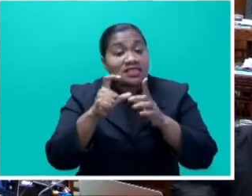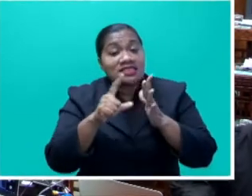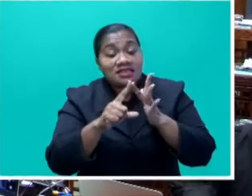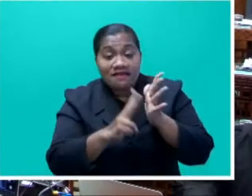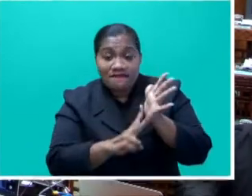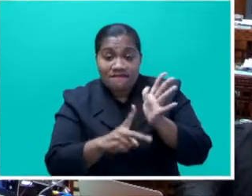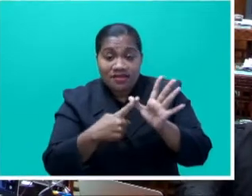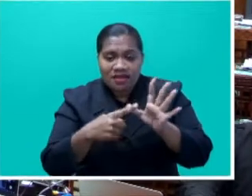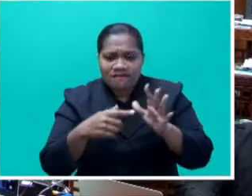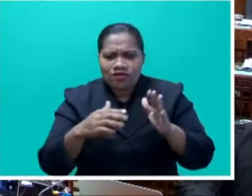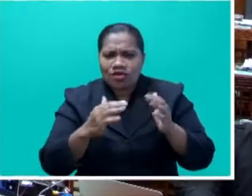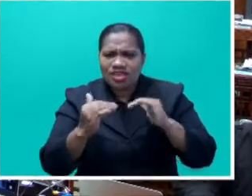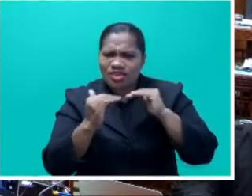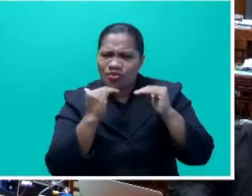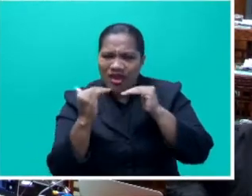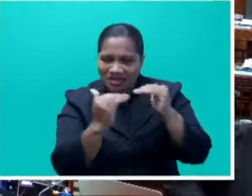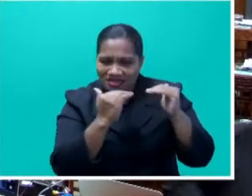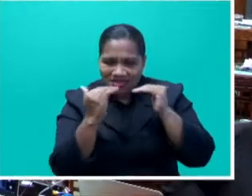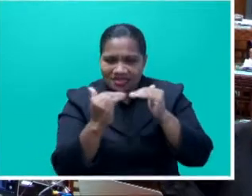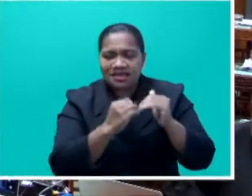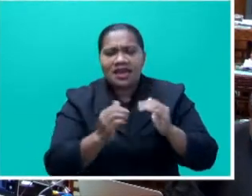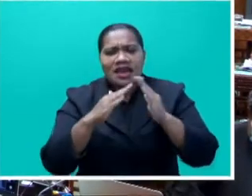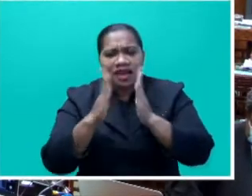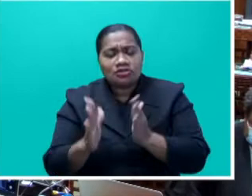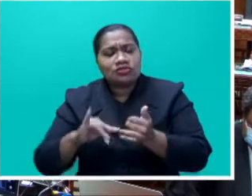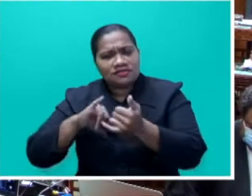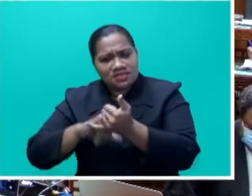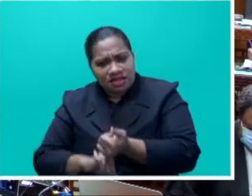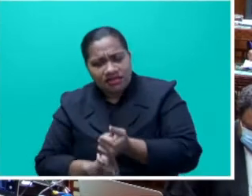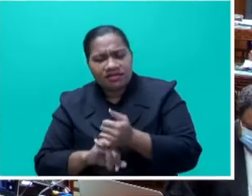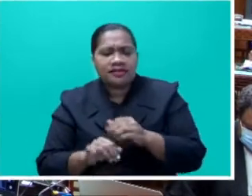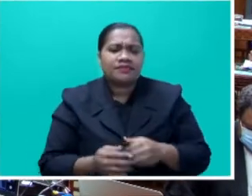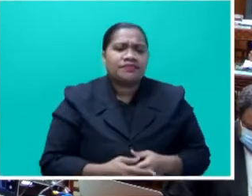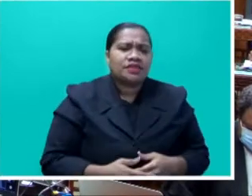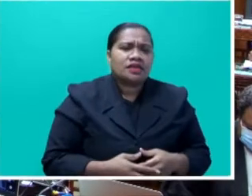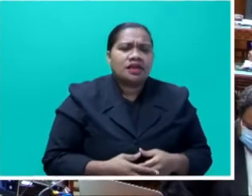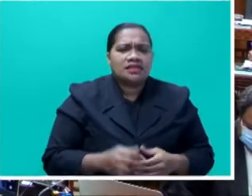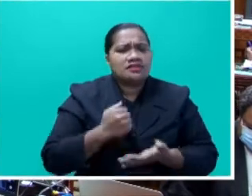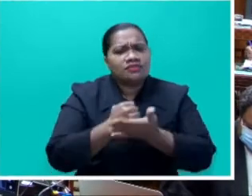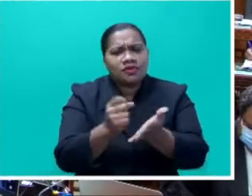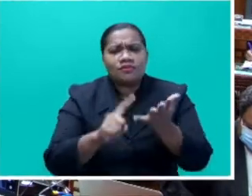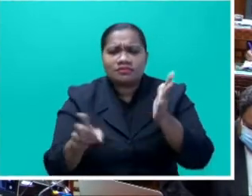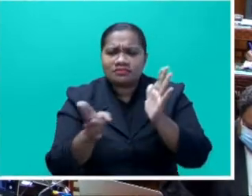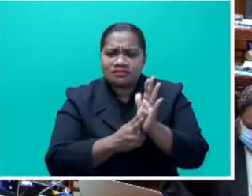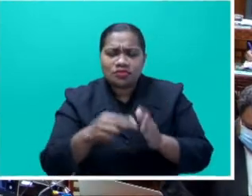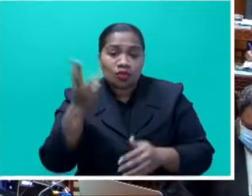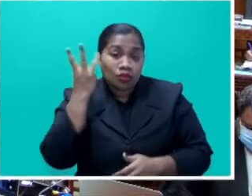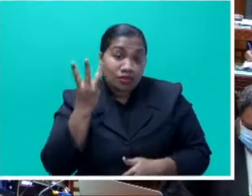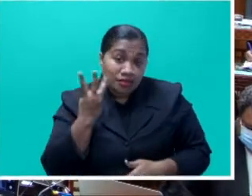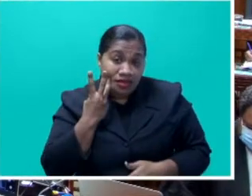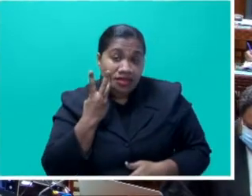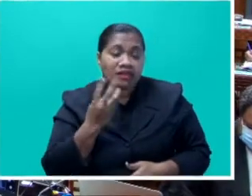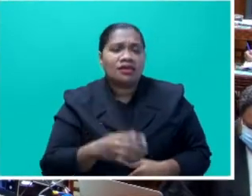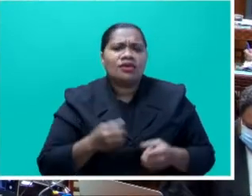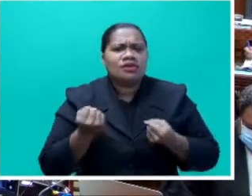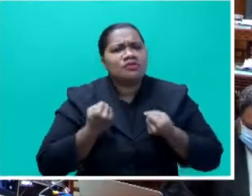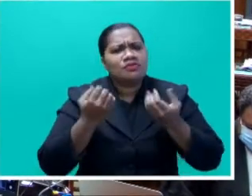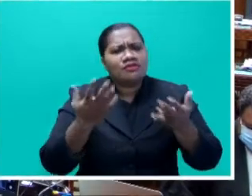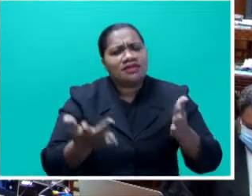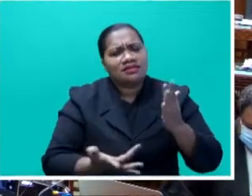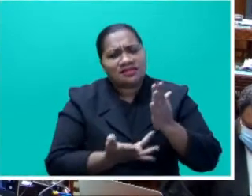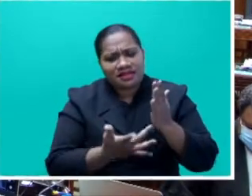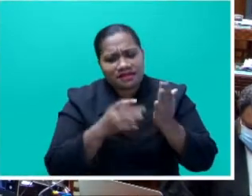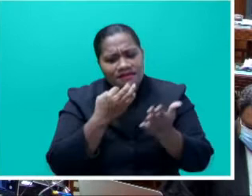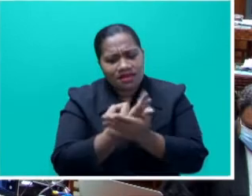of Sarah, Fiji Women's Rights Movement, technical support from UN Women. Mr. Speaker said UN Women is providing technical and